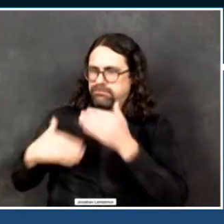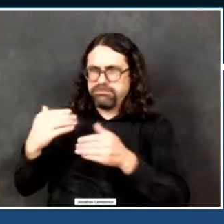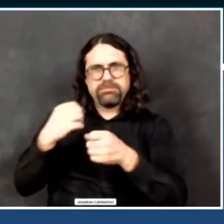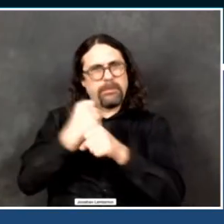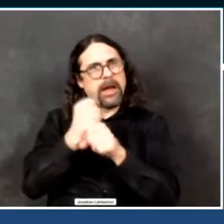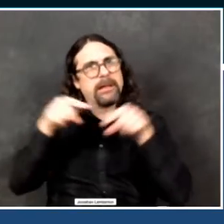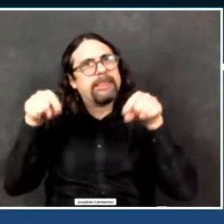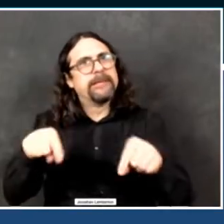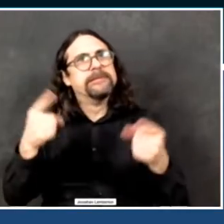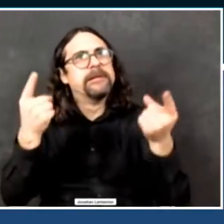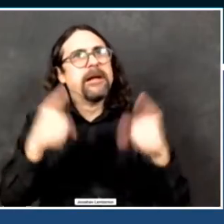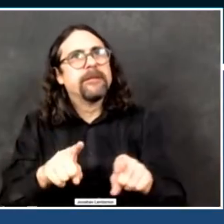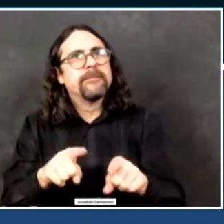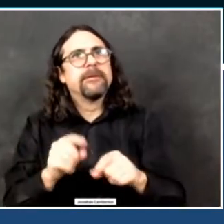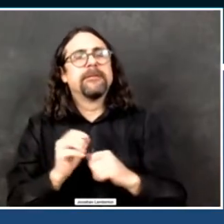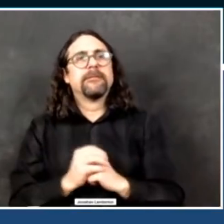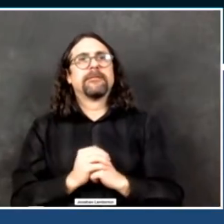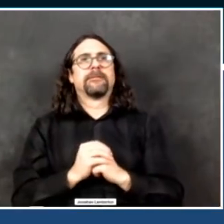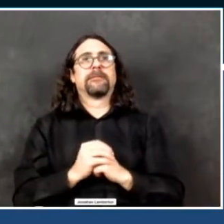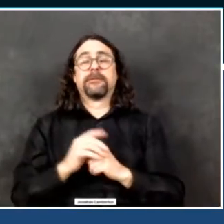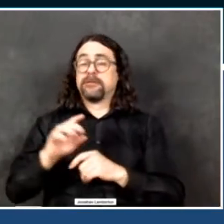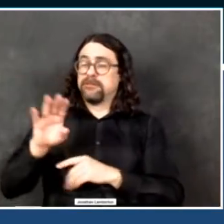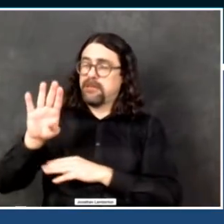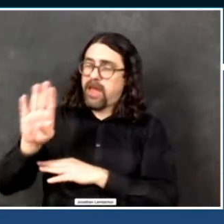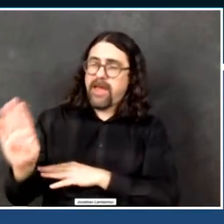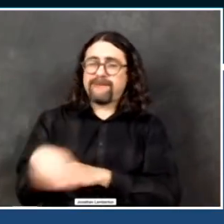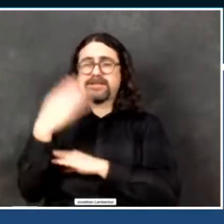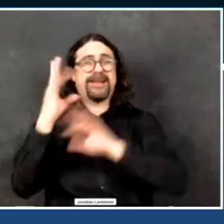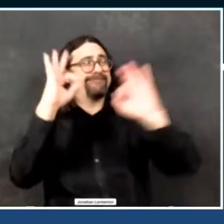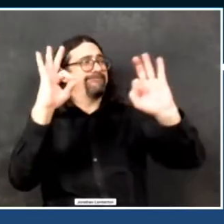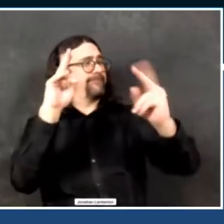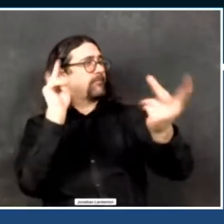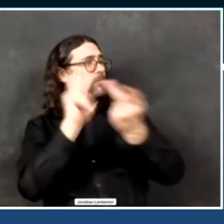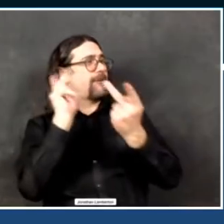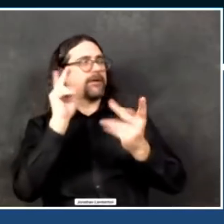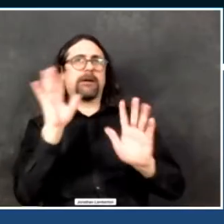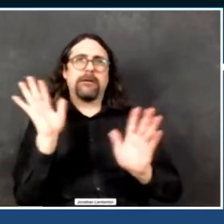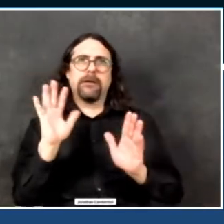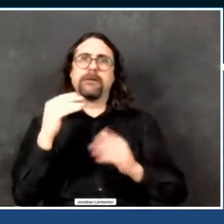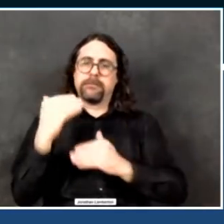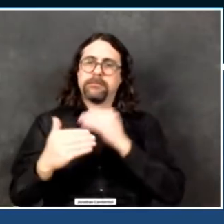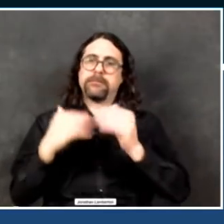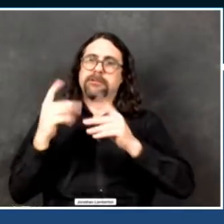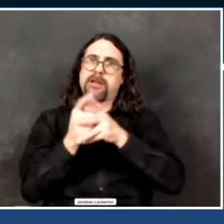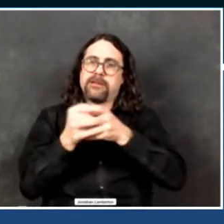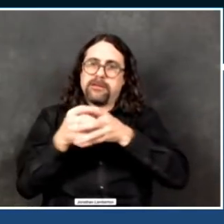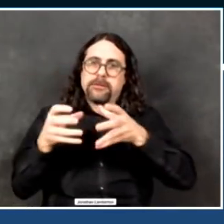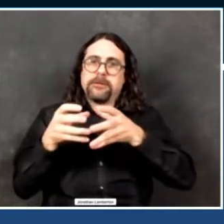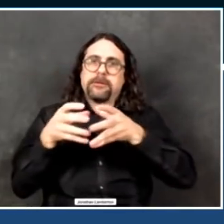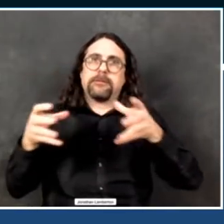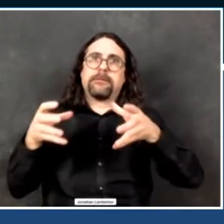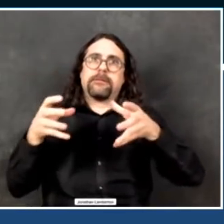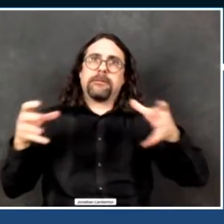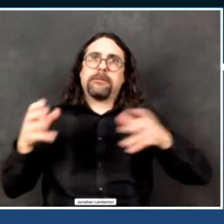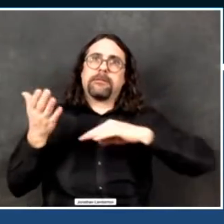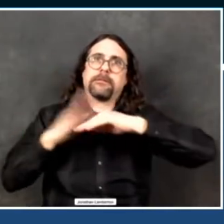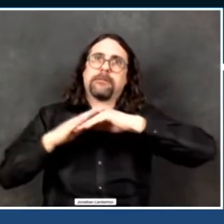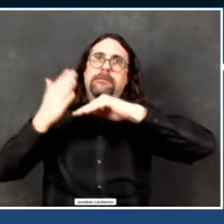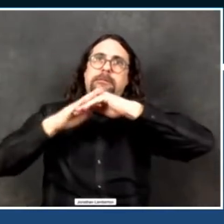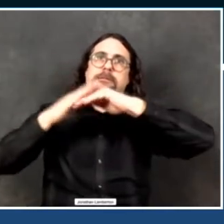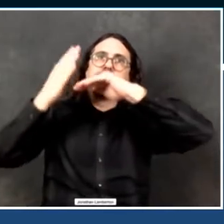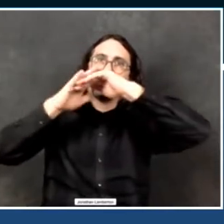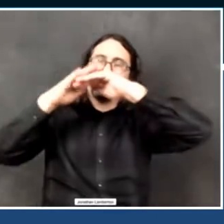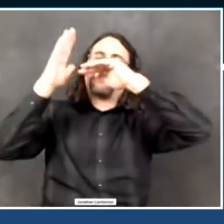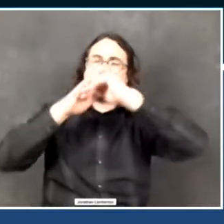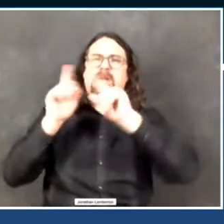get better with each week. But our educators have been front and center, very devoted to making this work, and I thank you all again. But I want to also